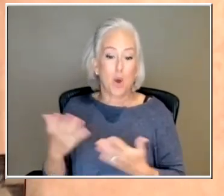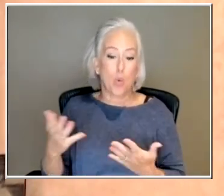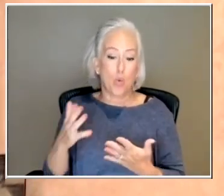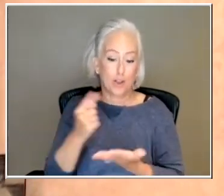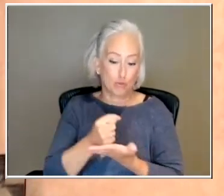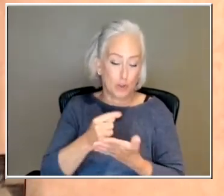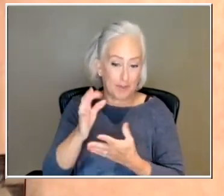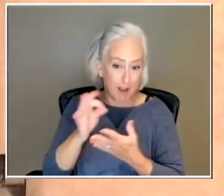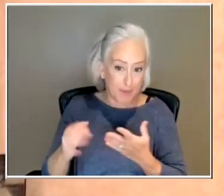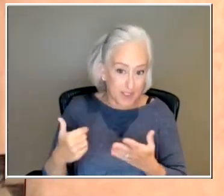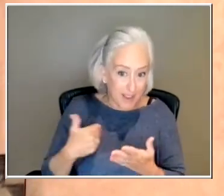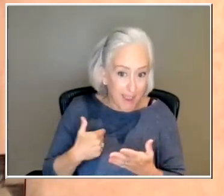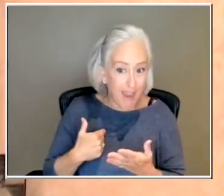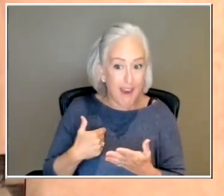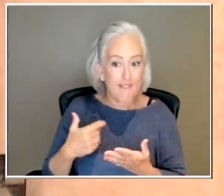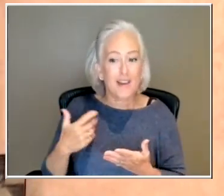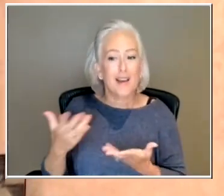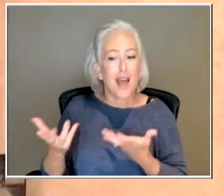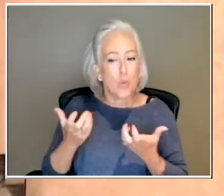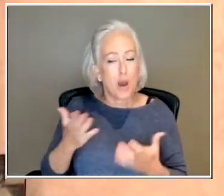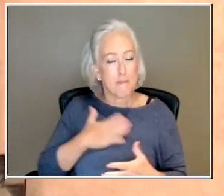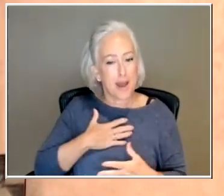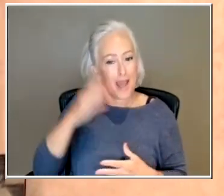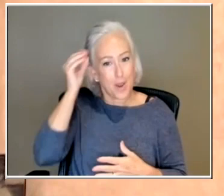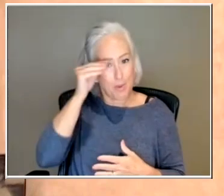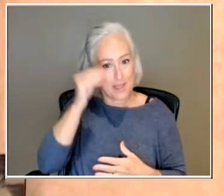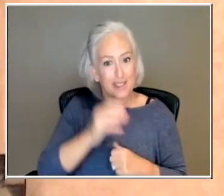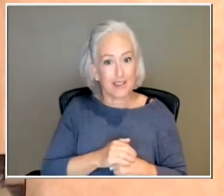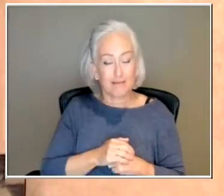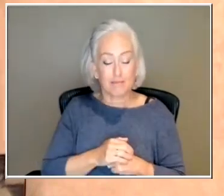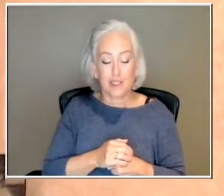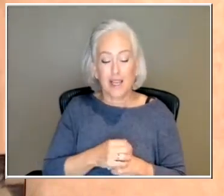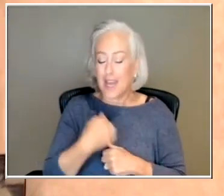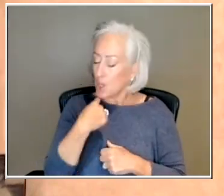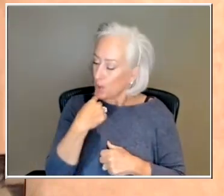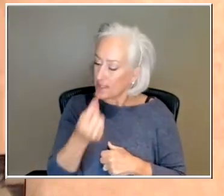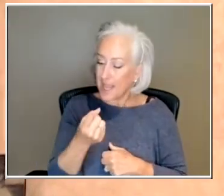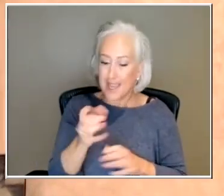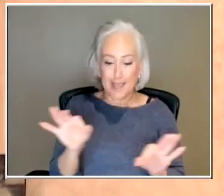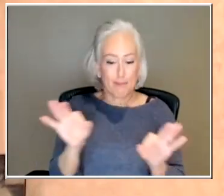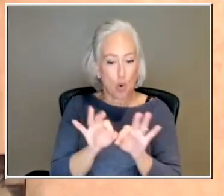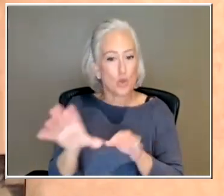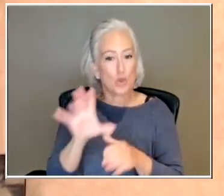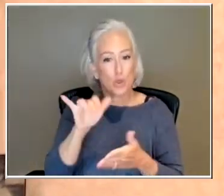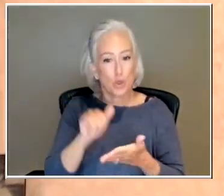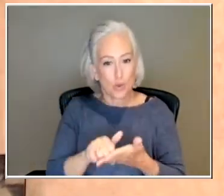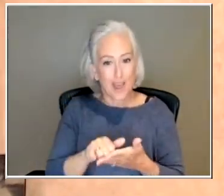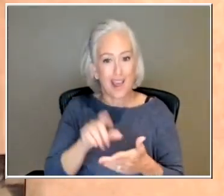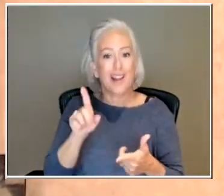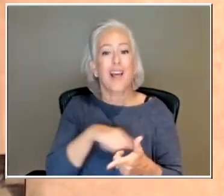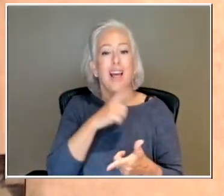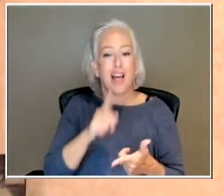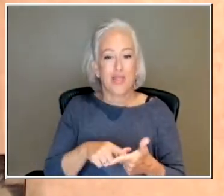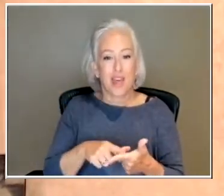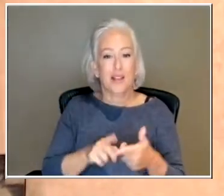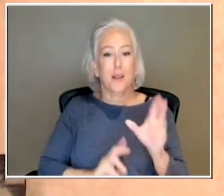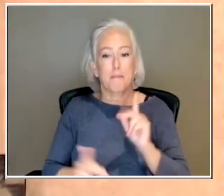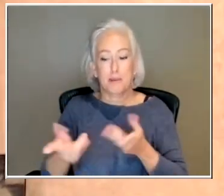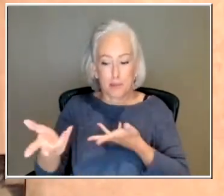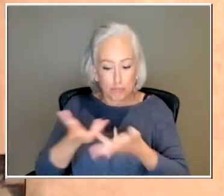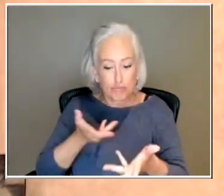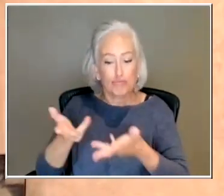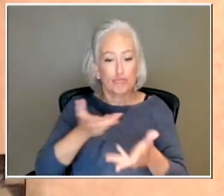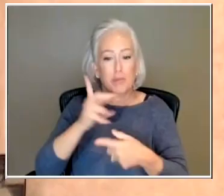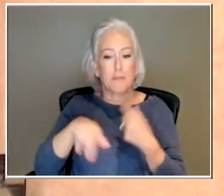men once that you have a chance to say, hey, it's important to do this, and people start having the discussion back and forth. And that's what I'm hoping